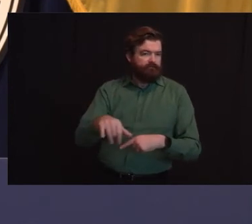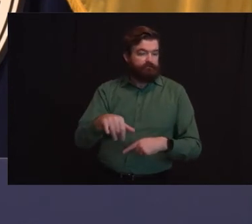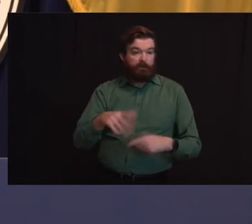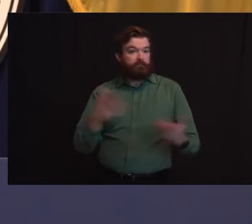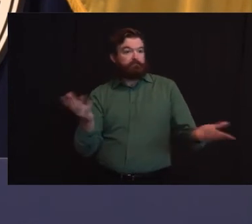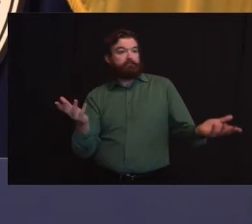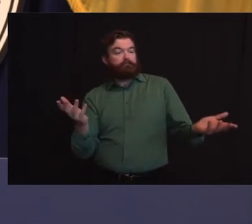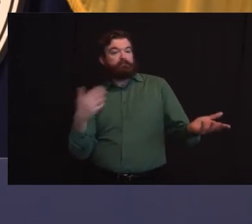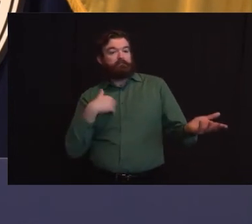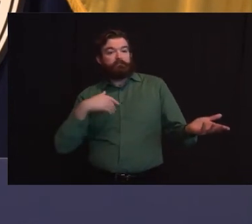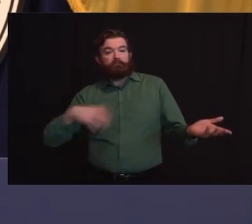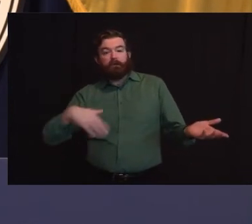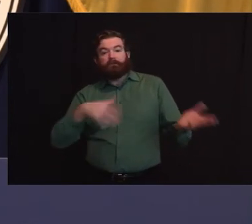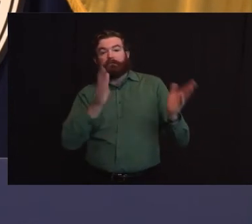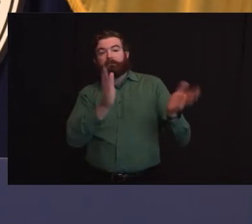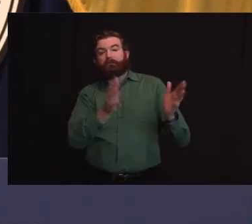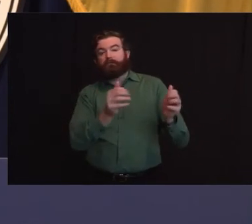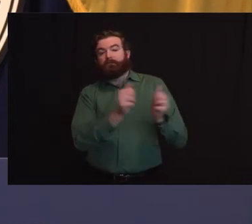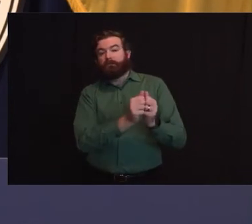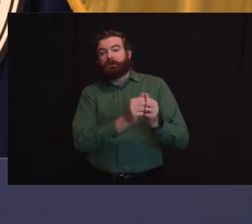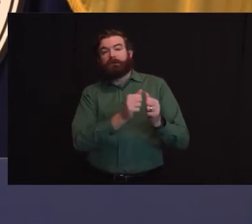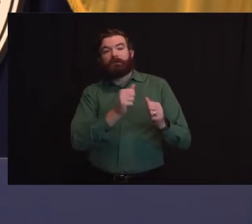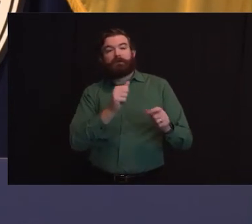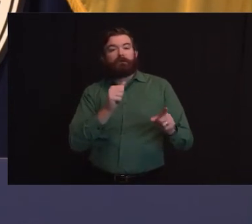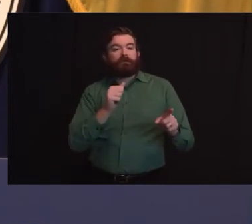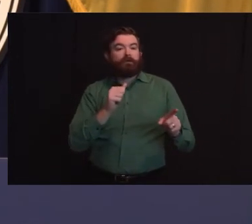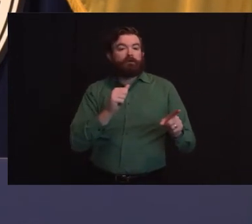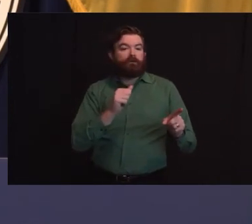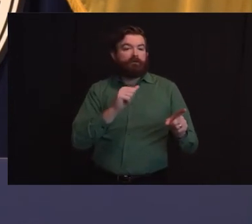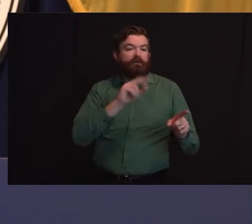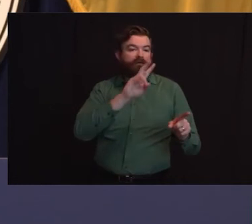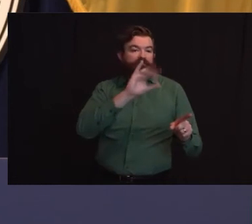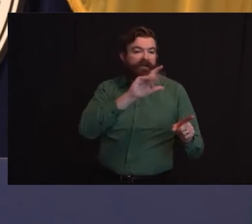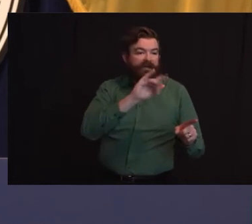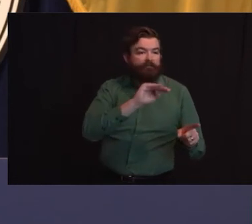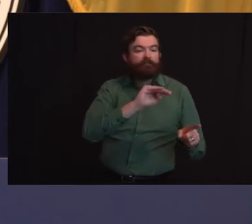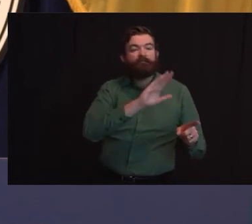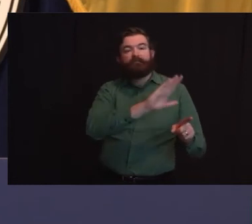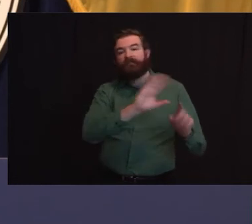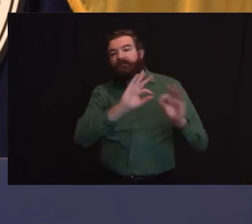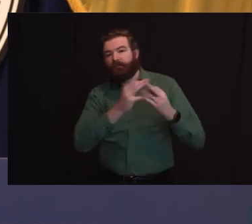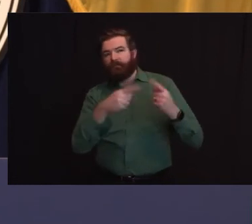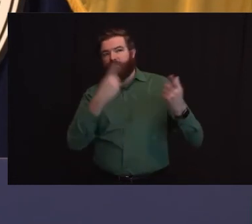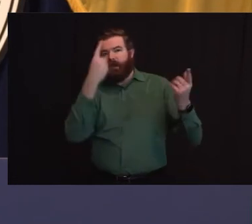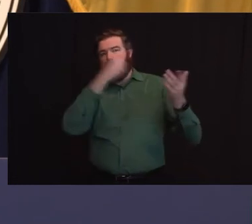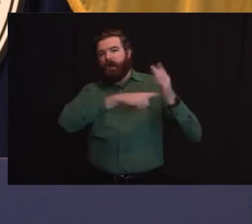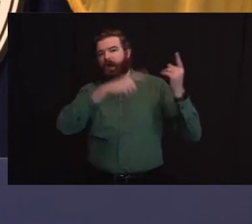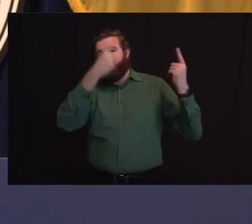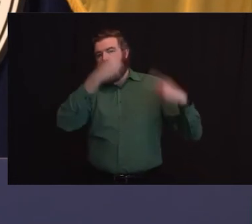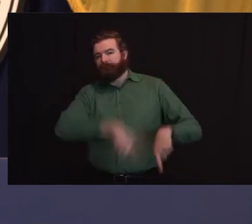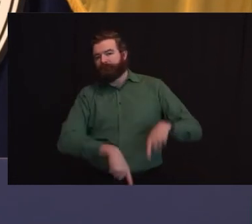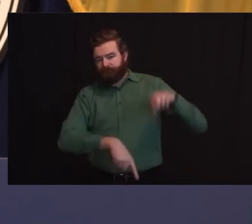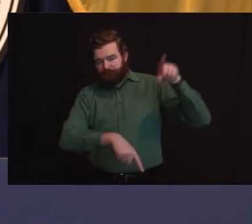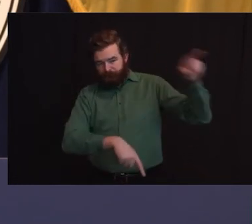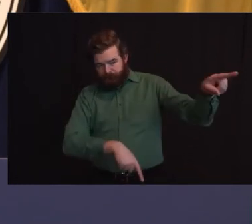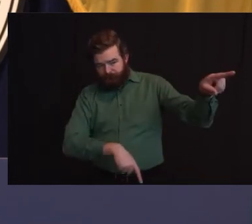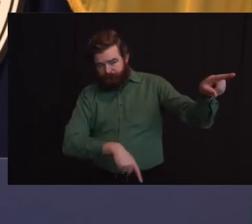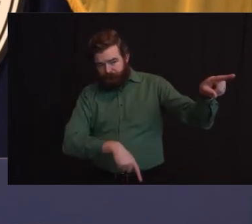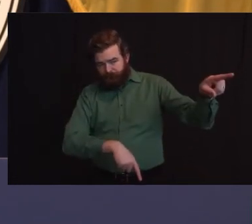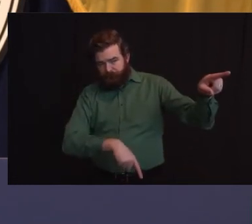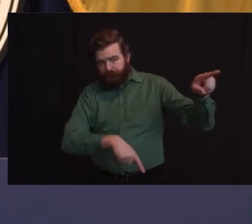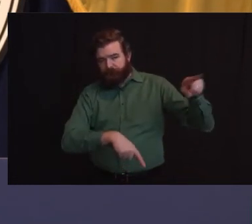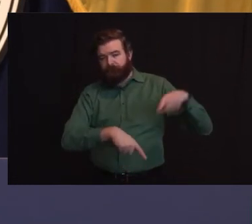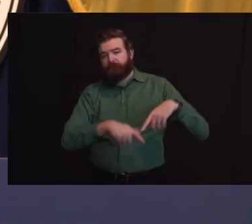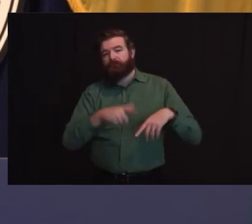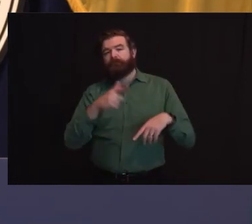victims or their families. I'm outraged by what happened. I'm sick to my stomach, but there are ongoing both criminal and now independent investigation, which I've